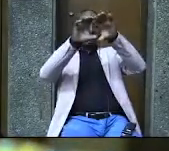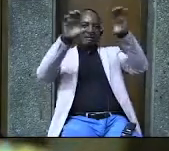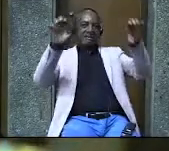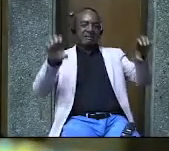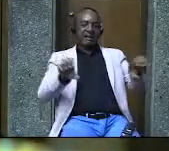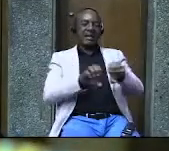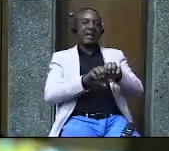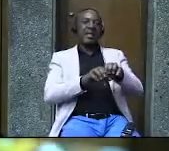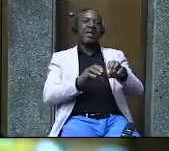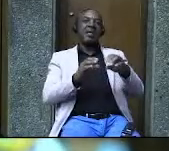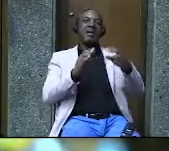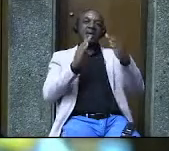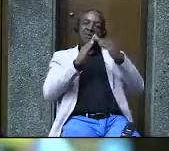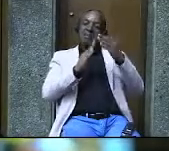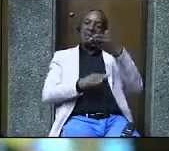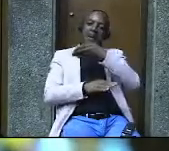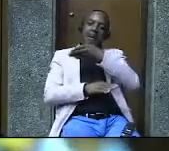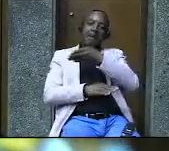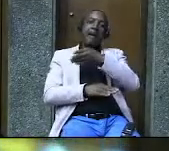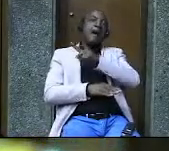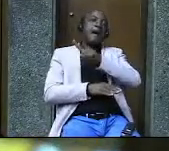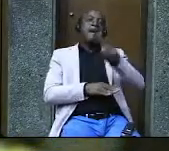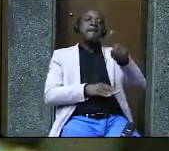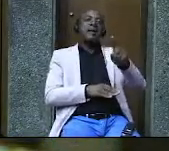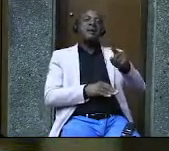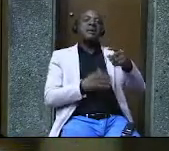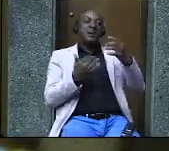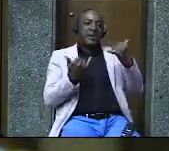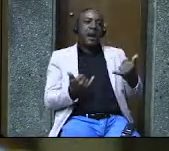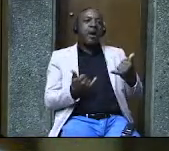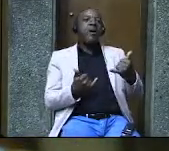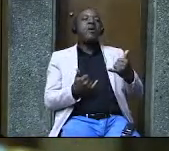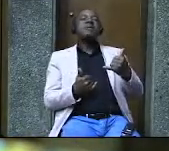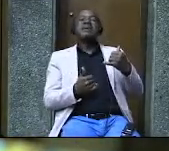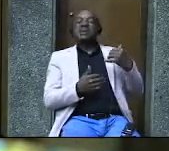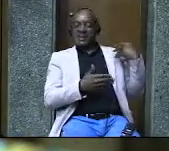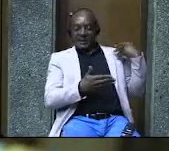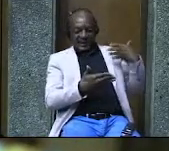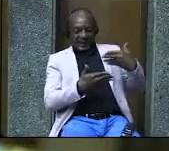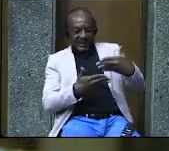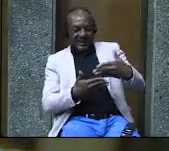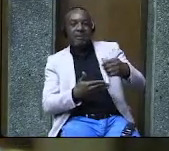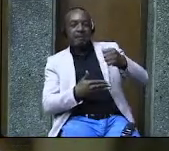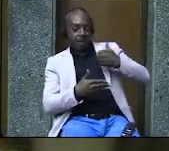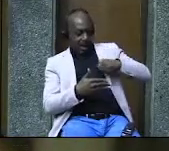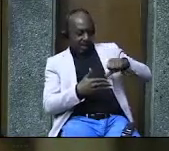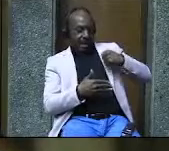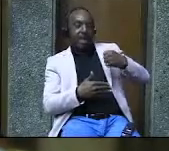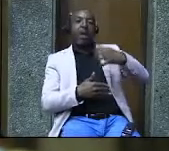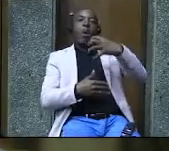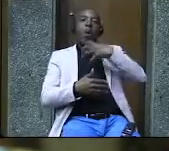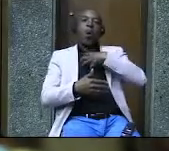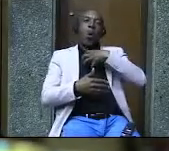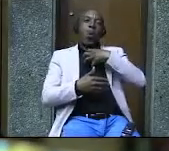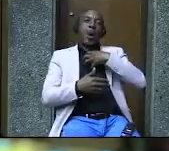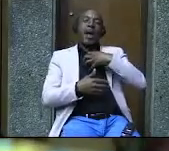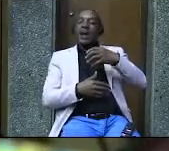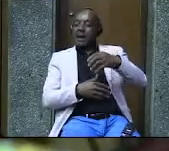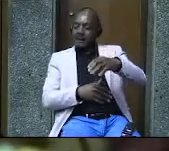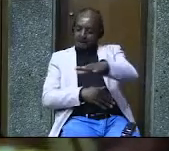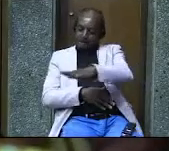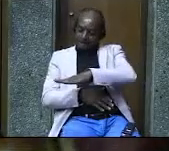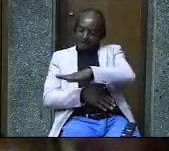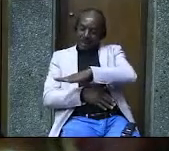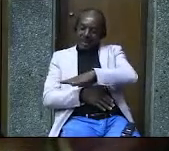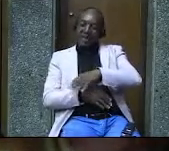iculo lokuthi umasipala still owns ama property abo baba mkhulu bethu. Loko kungizwisa ubuhlungu kabi ukuthi